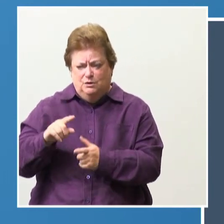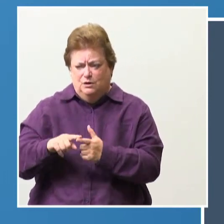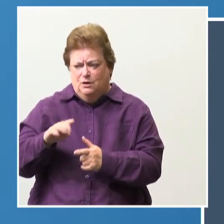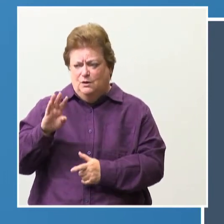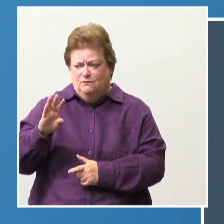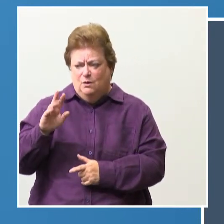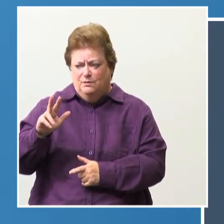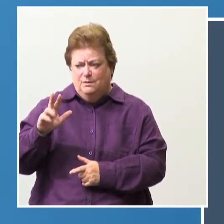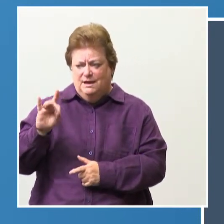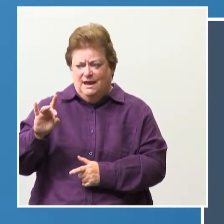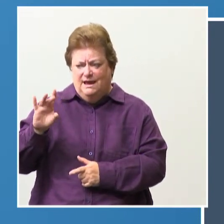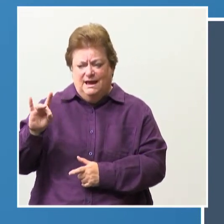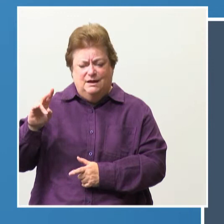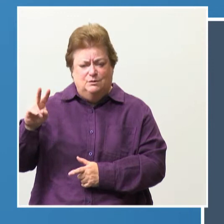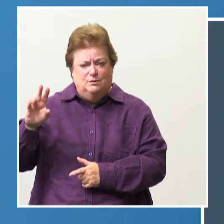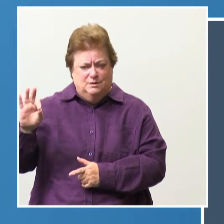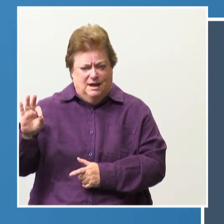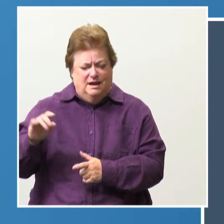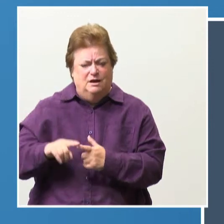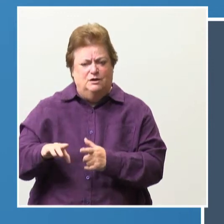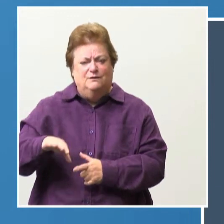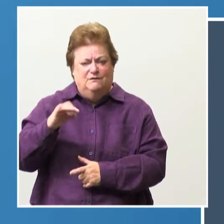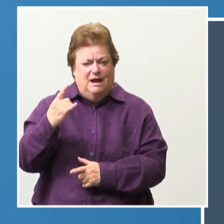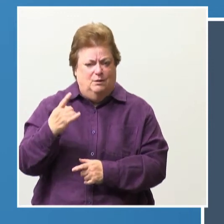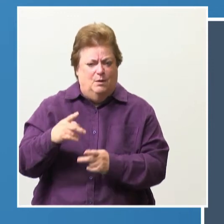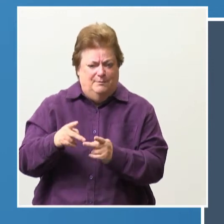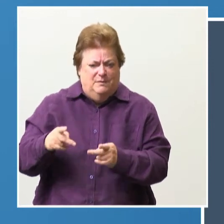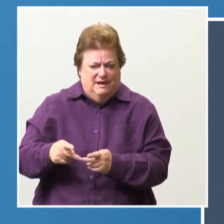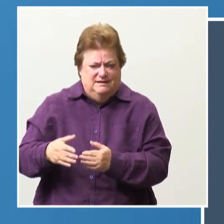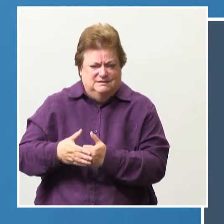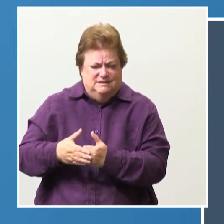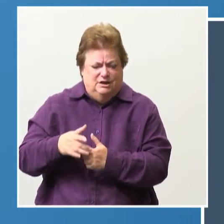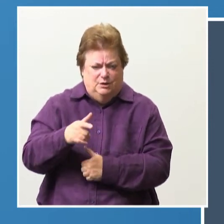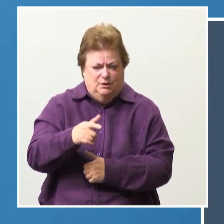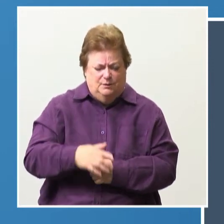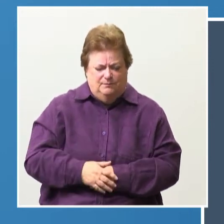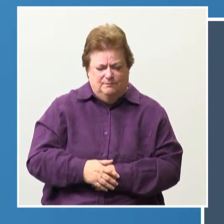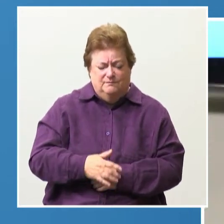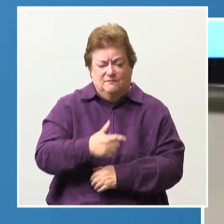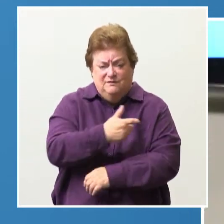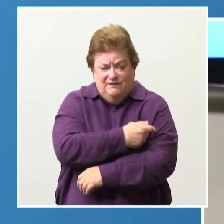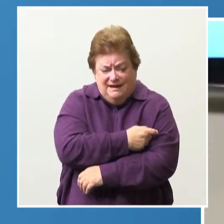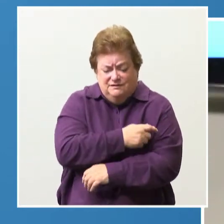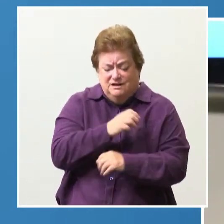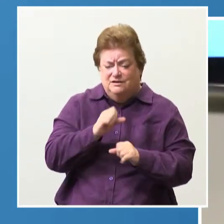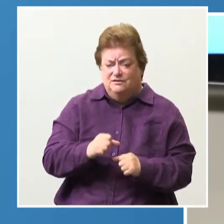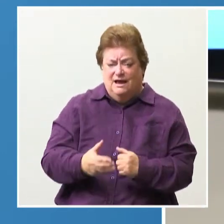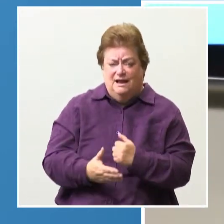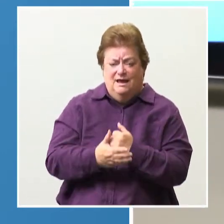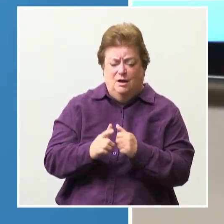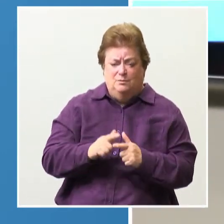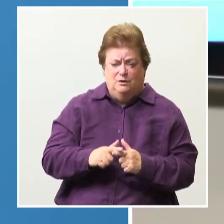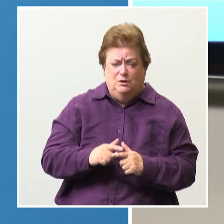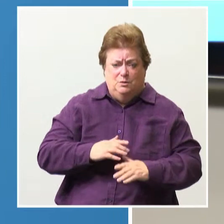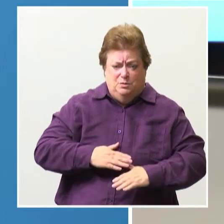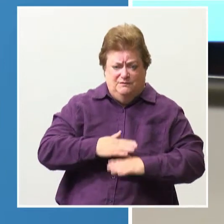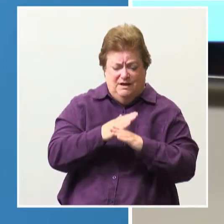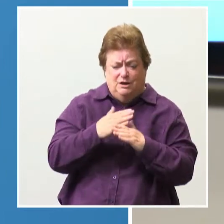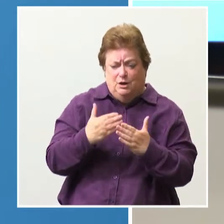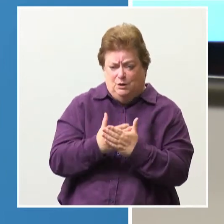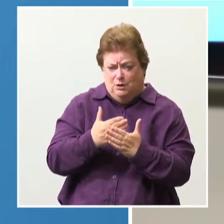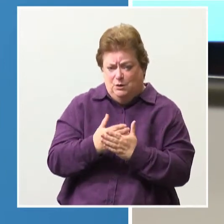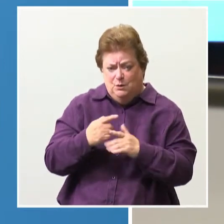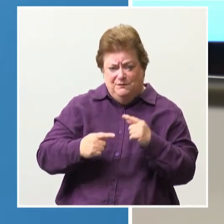438829 to find one near you. Vaccination can also help prevent other new variants